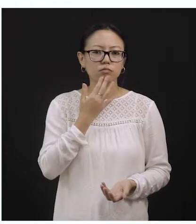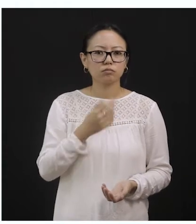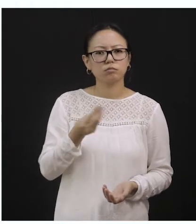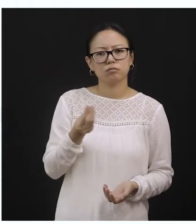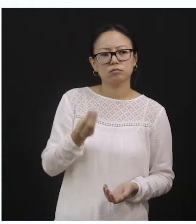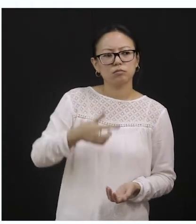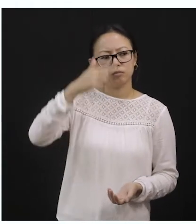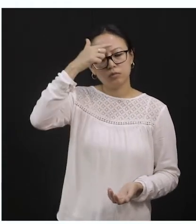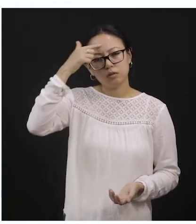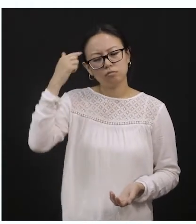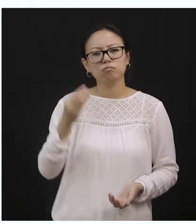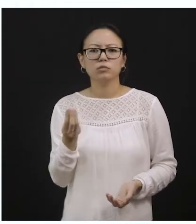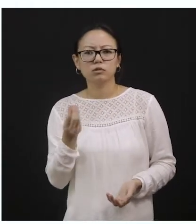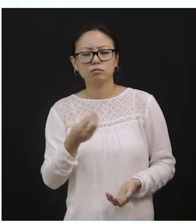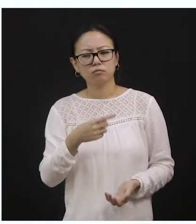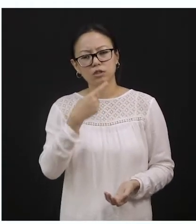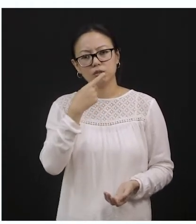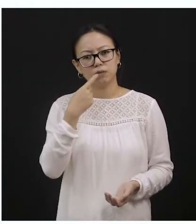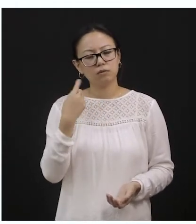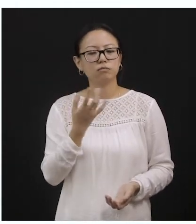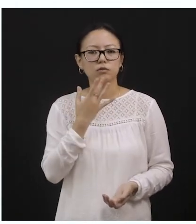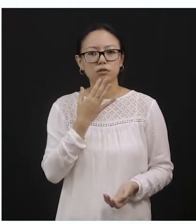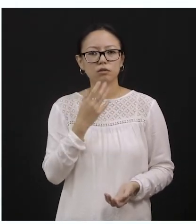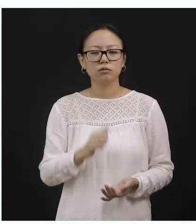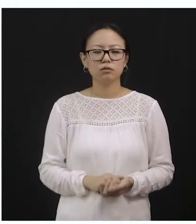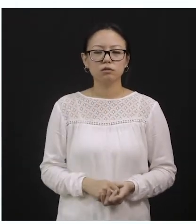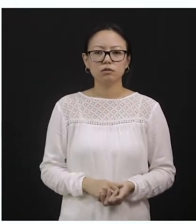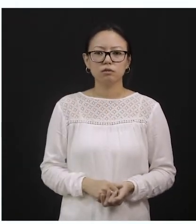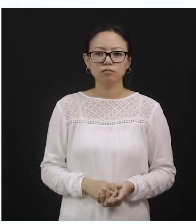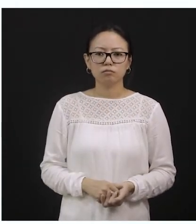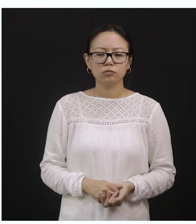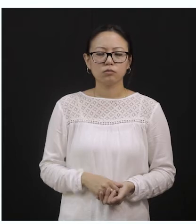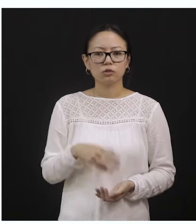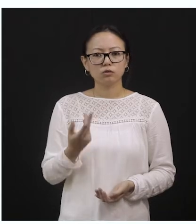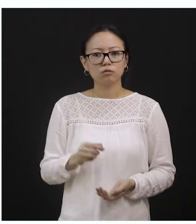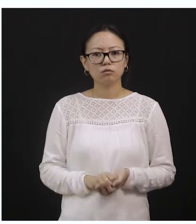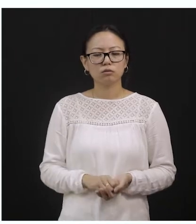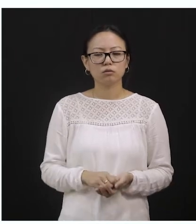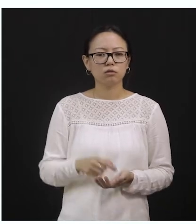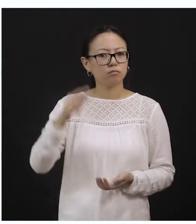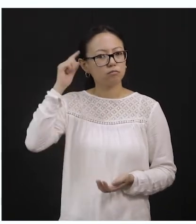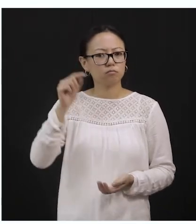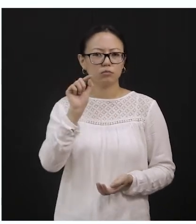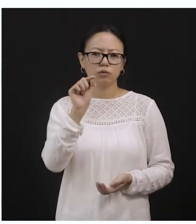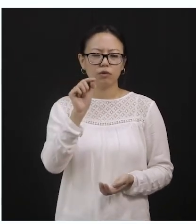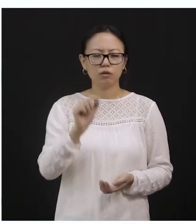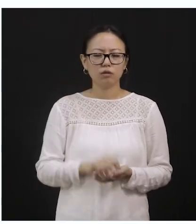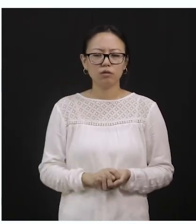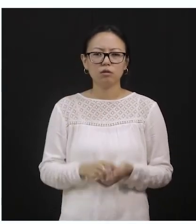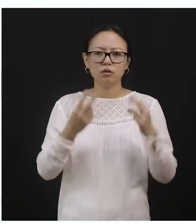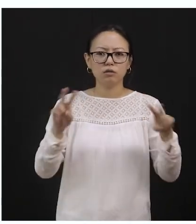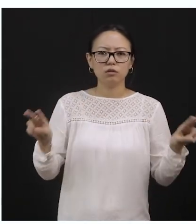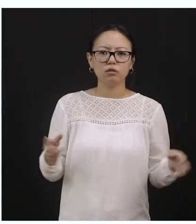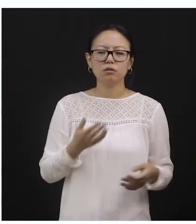red, R-E-D, red. Okay, so ants comes in different colors. Now,